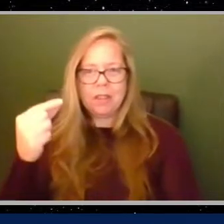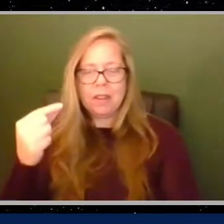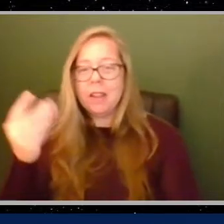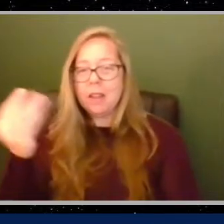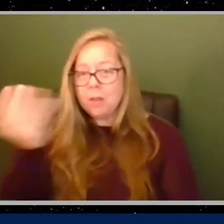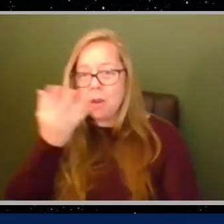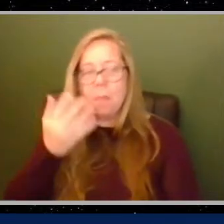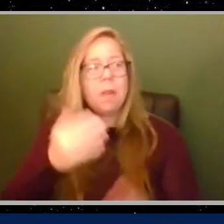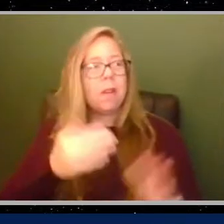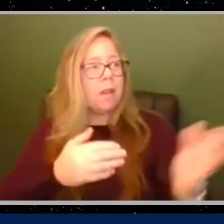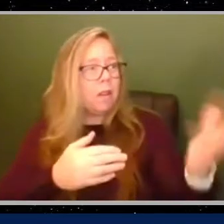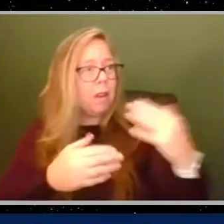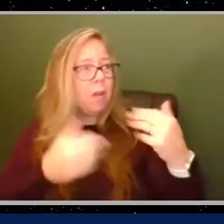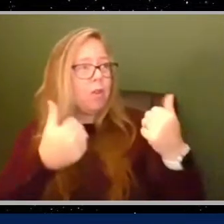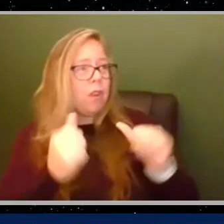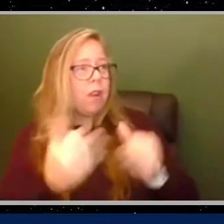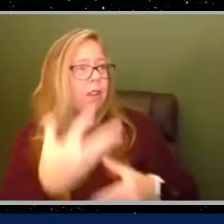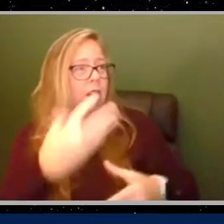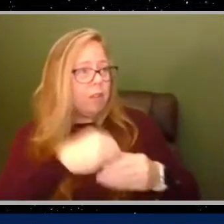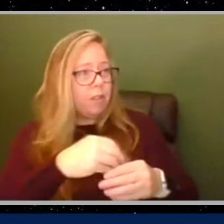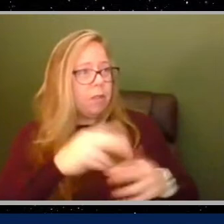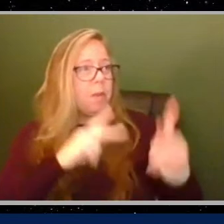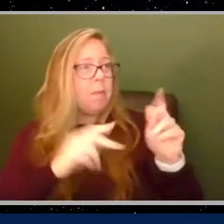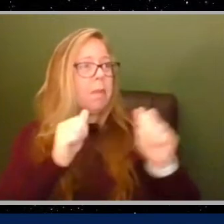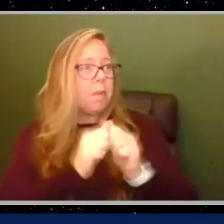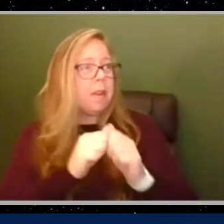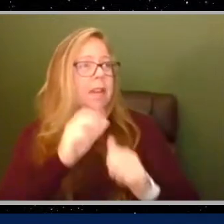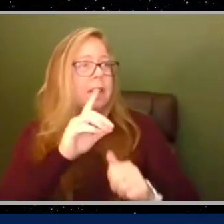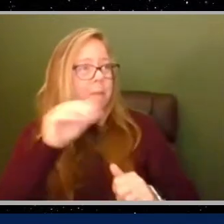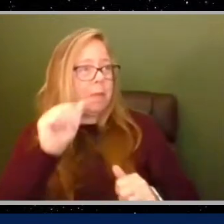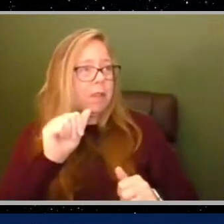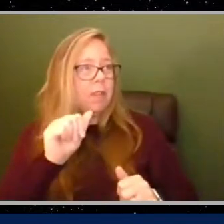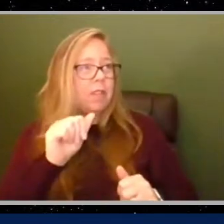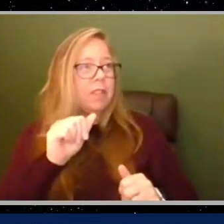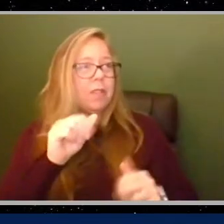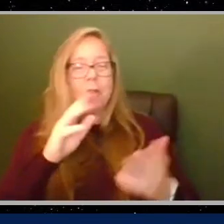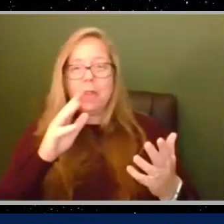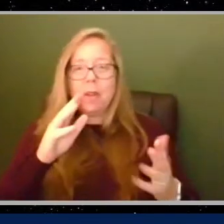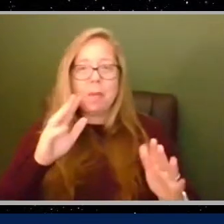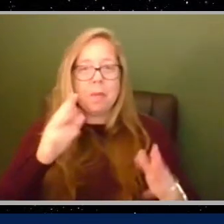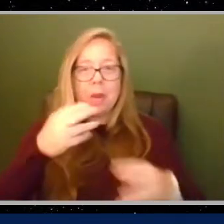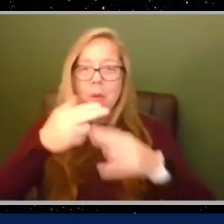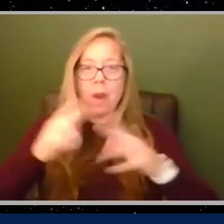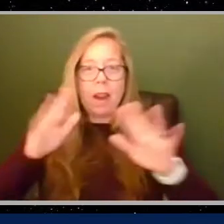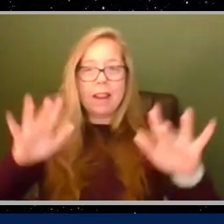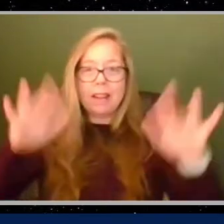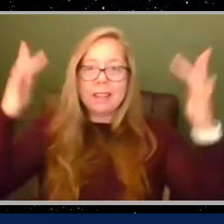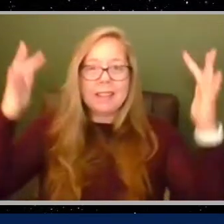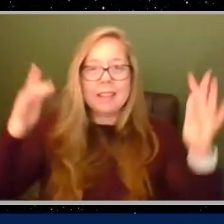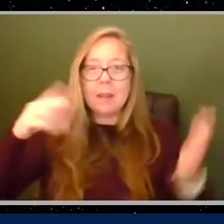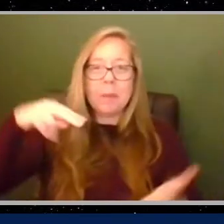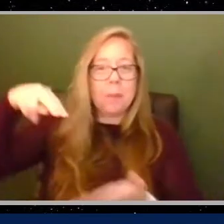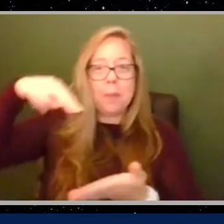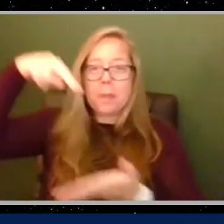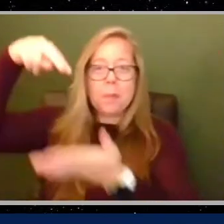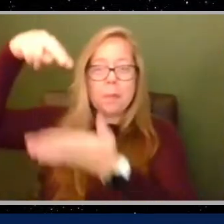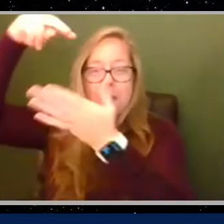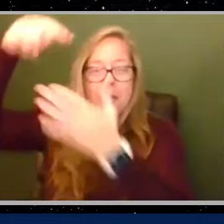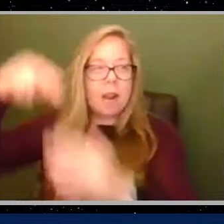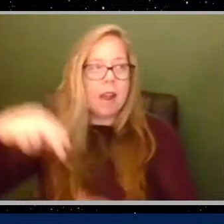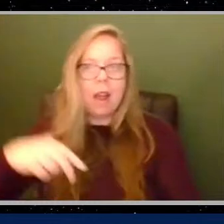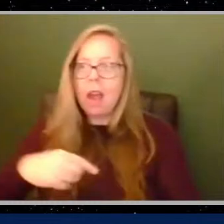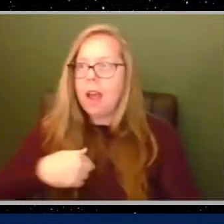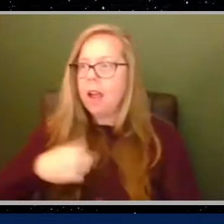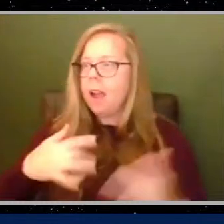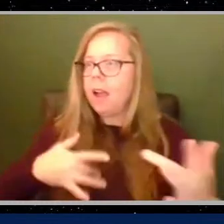disabilities to go weightless and to do some experiments. And it's been a dream of mine to always fly on one of those Zero G planes. And so I had to apply